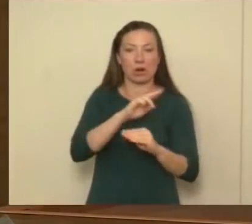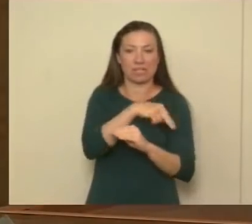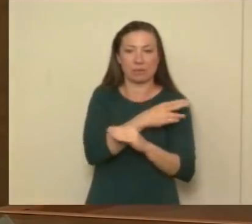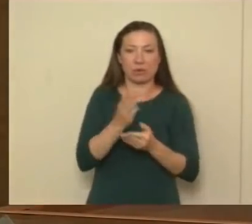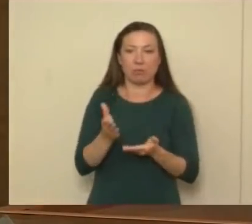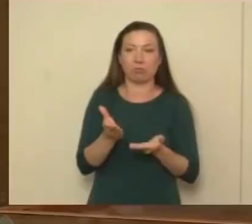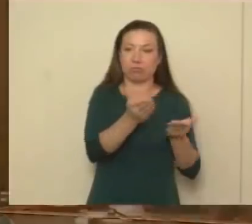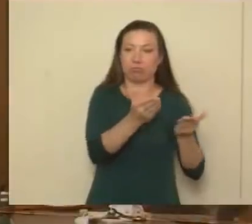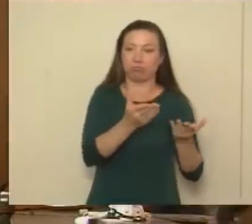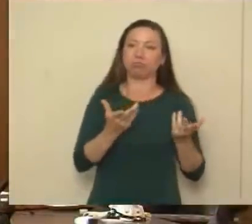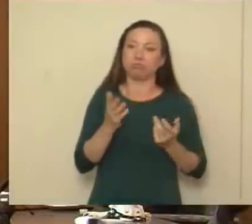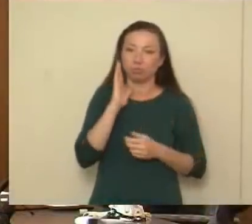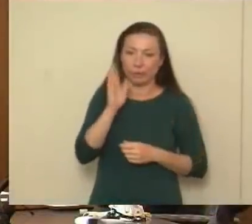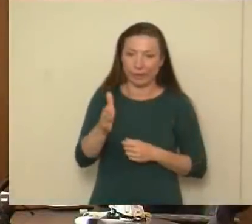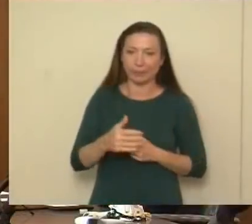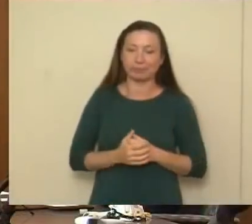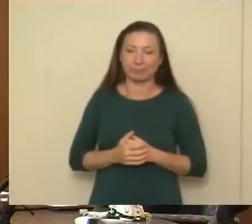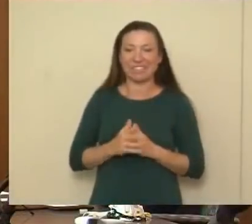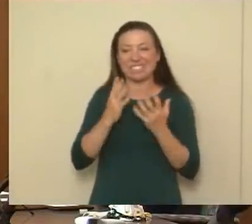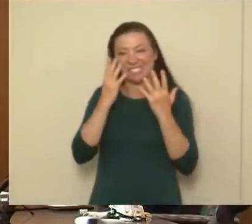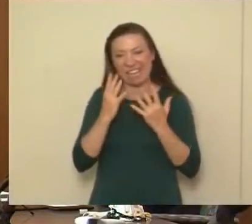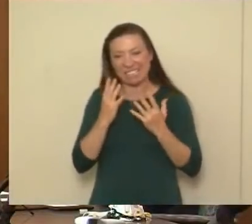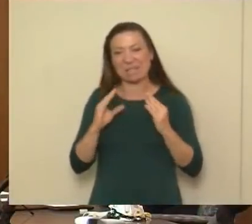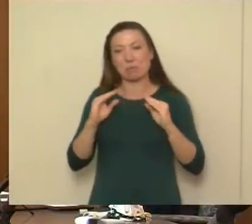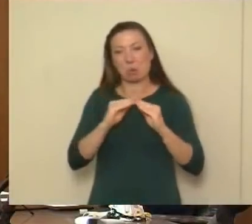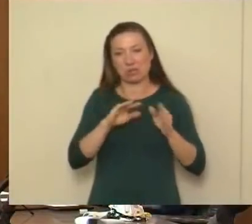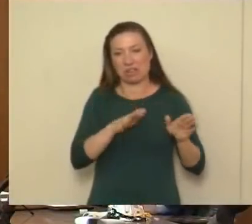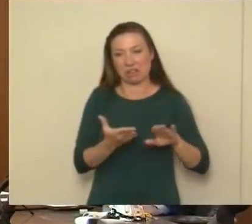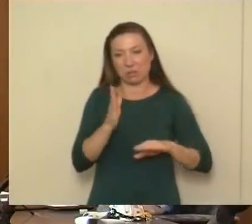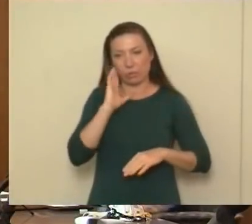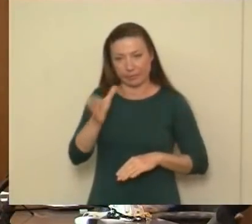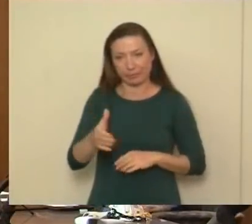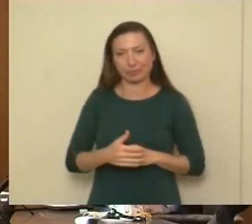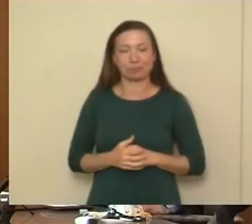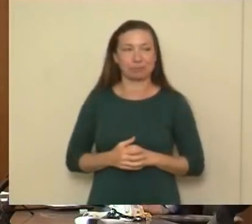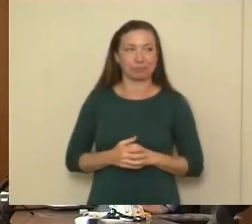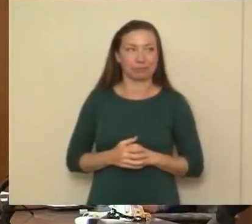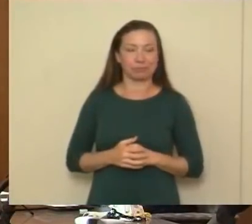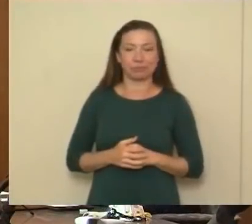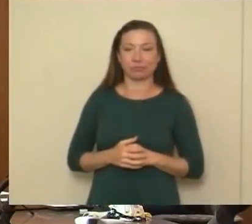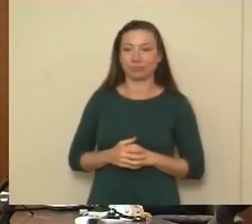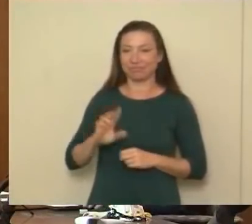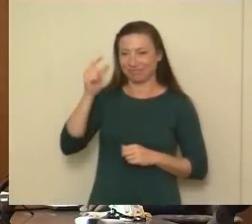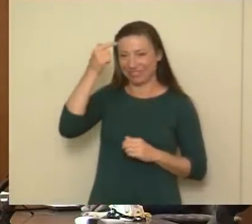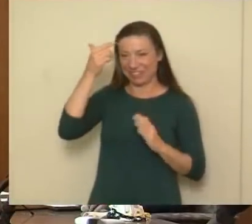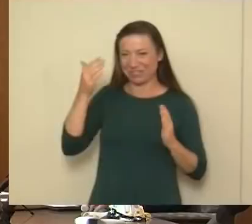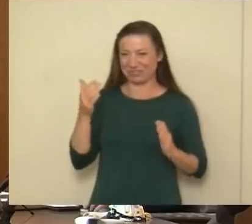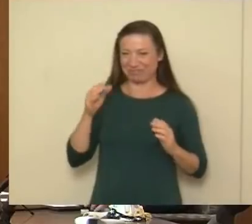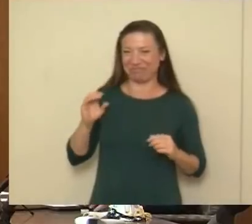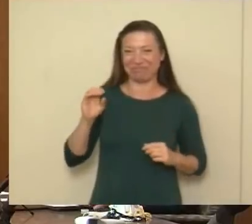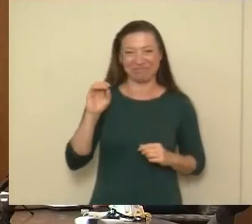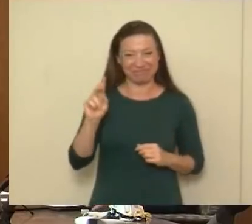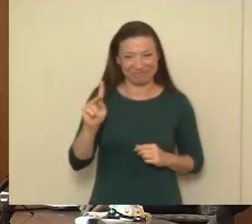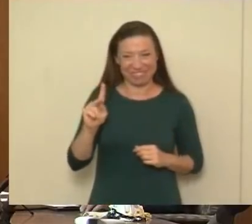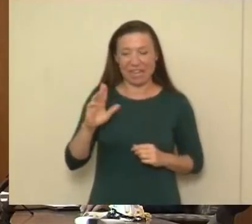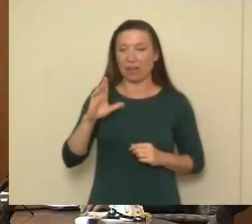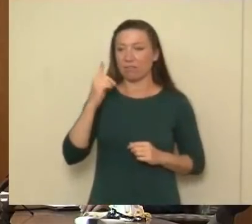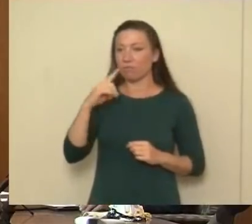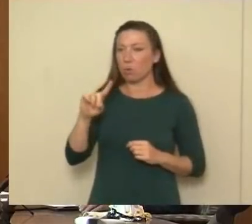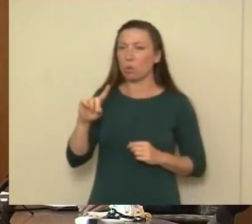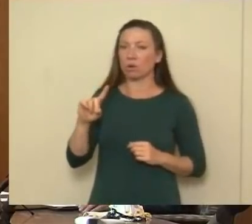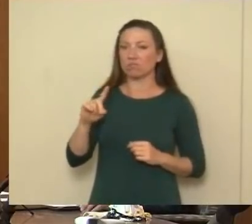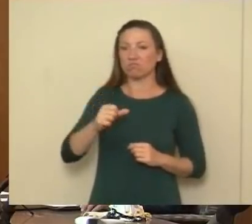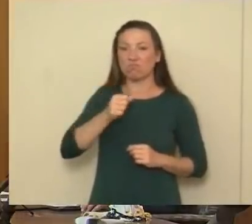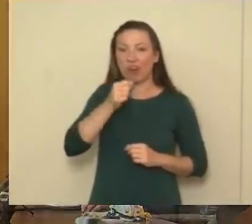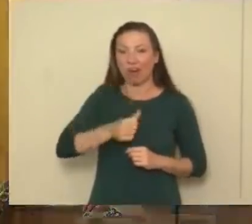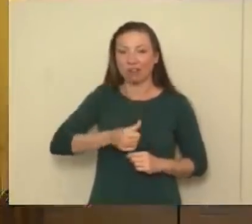deaths. Thanks. And Julia, for all the lay persons, I view it in this way. When you initially get